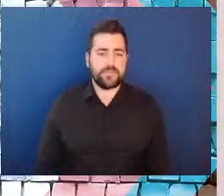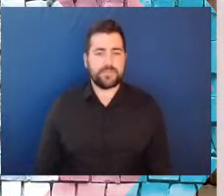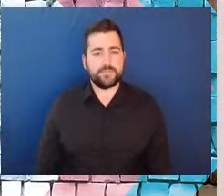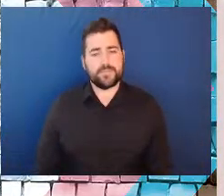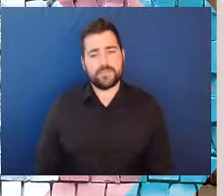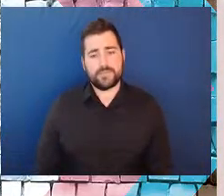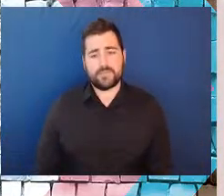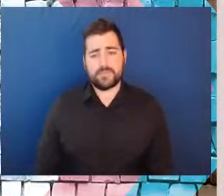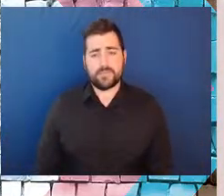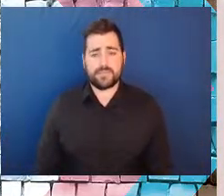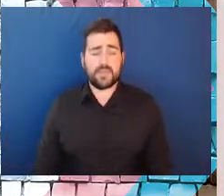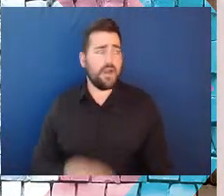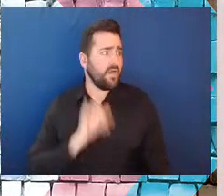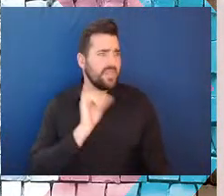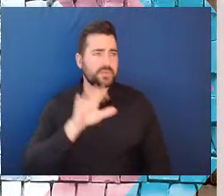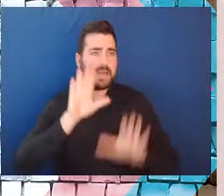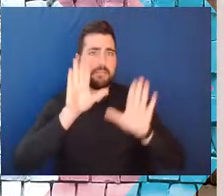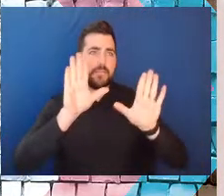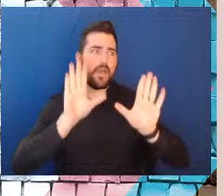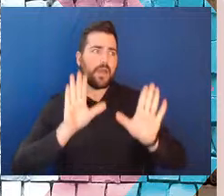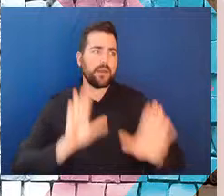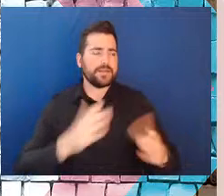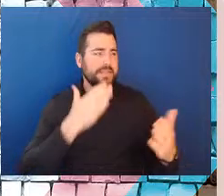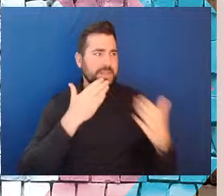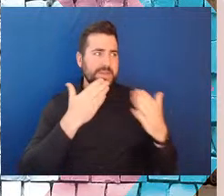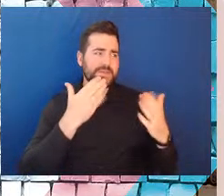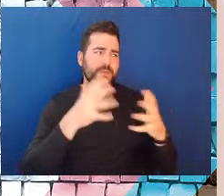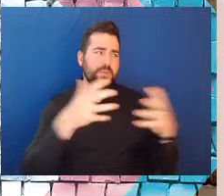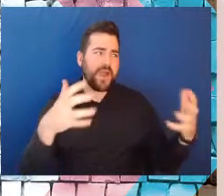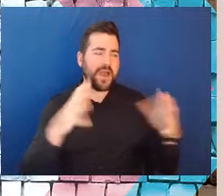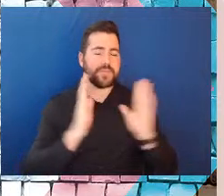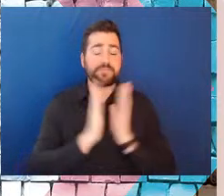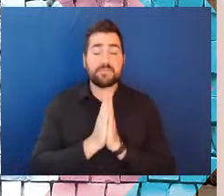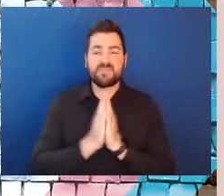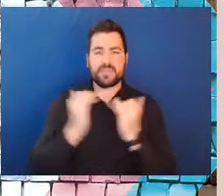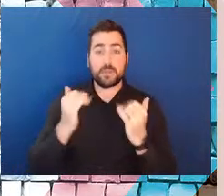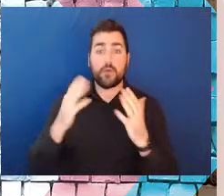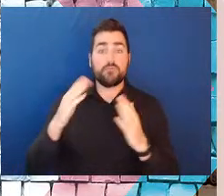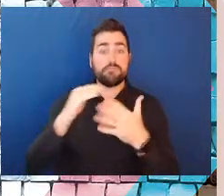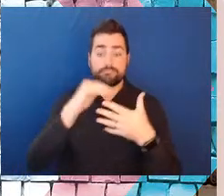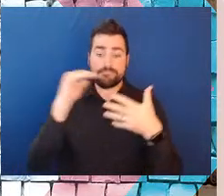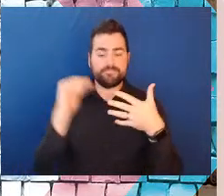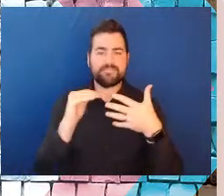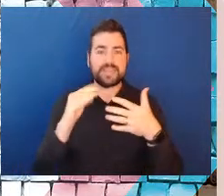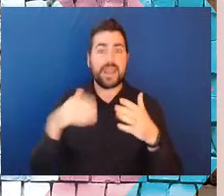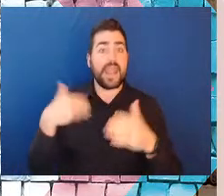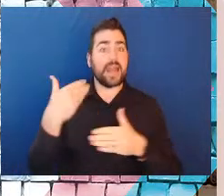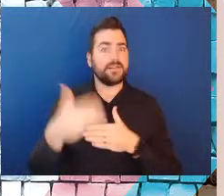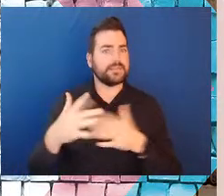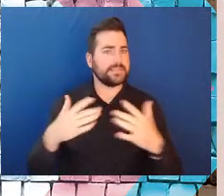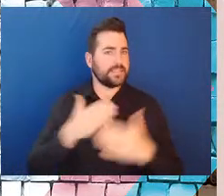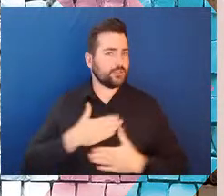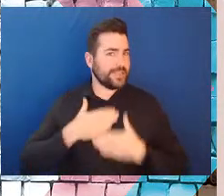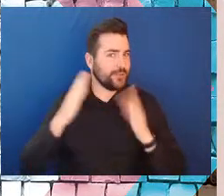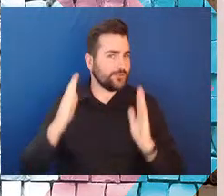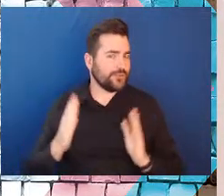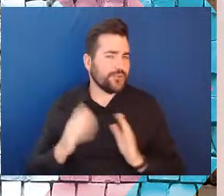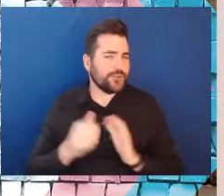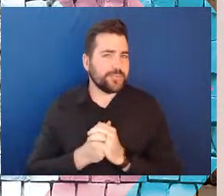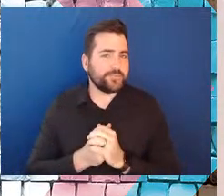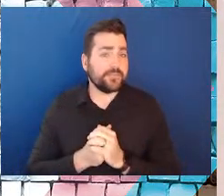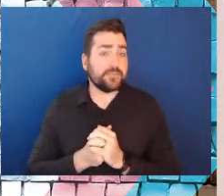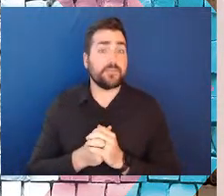That was amazing. Thank you so much. All right, everybody, we're going to move right along to your next entertainer. This next entertainer is a